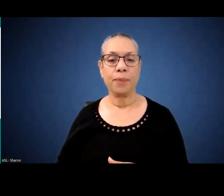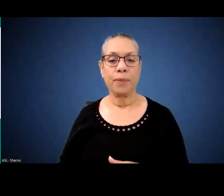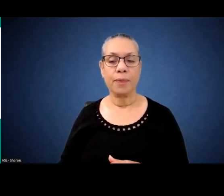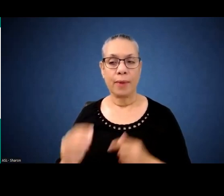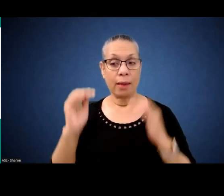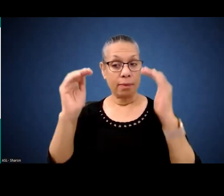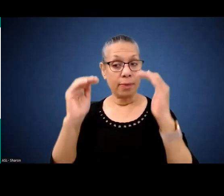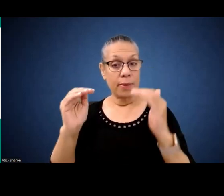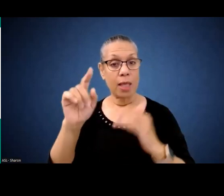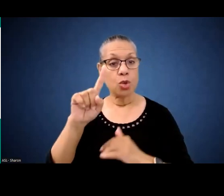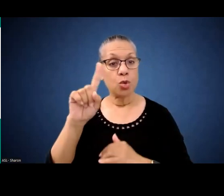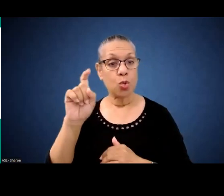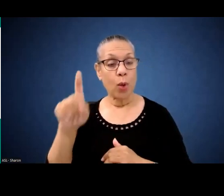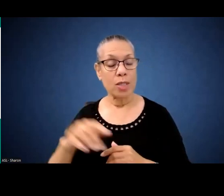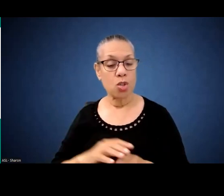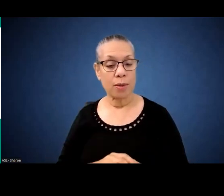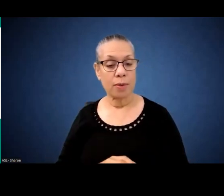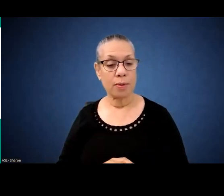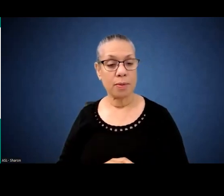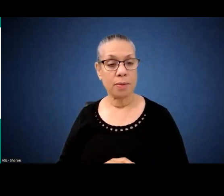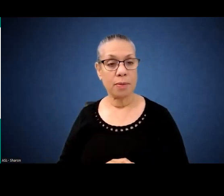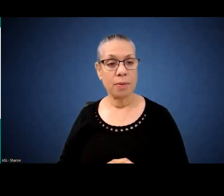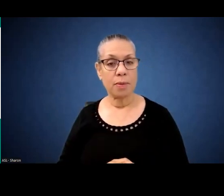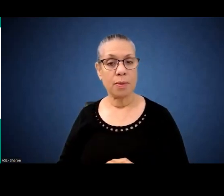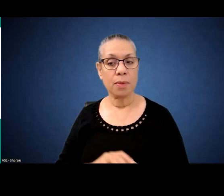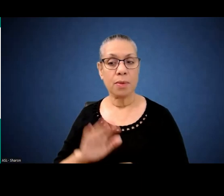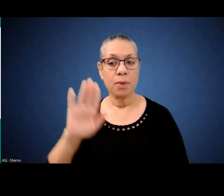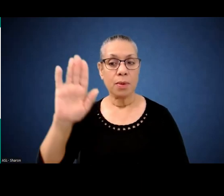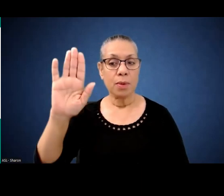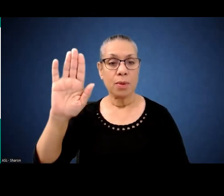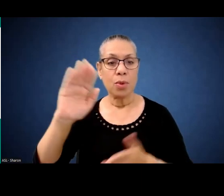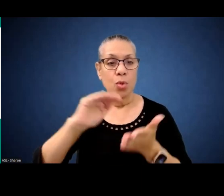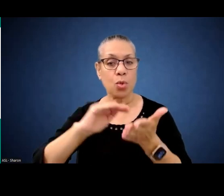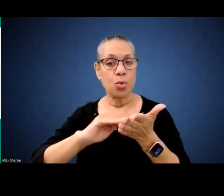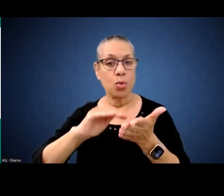seeing is, can 18 plus?